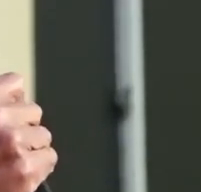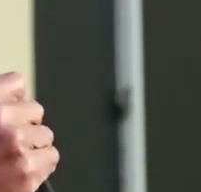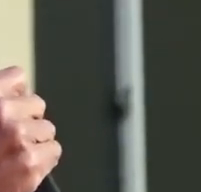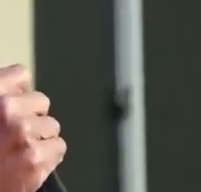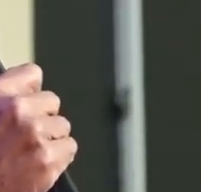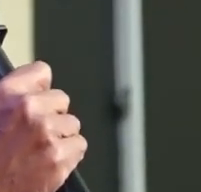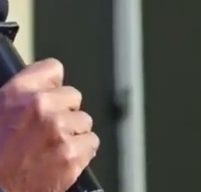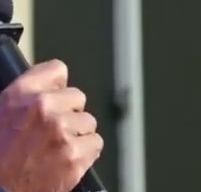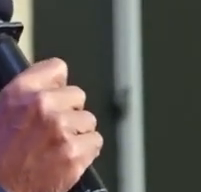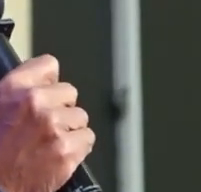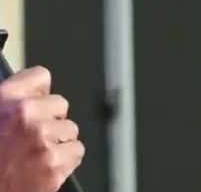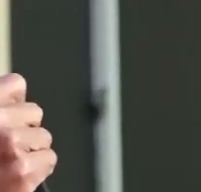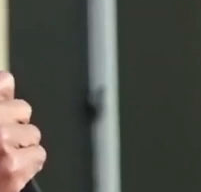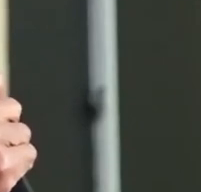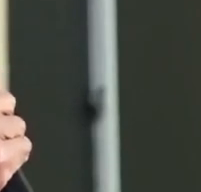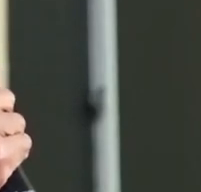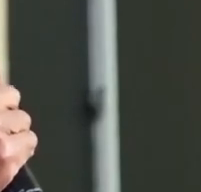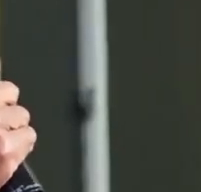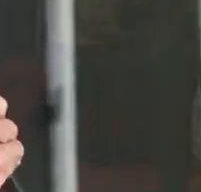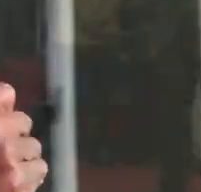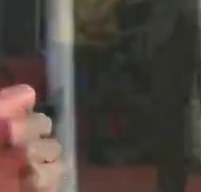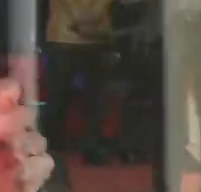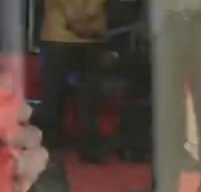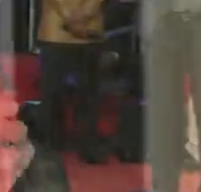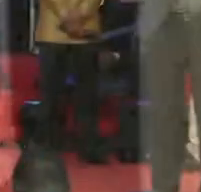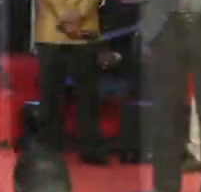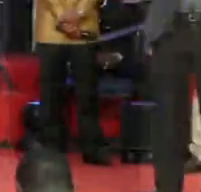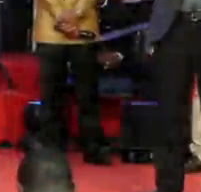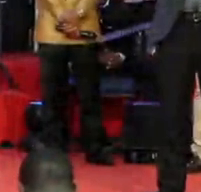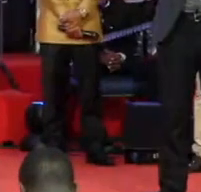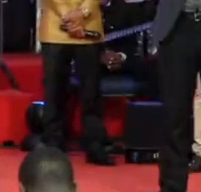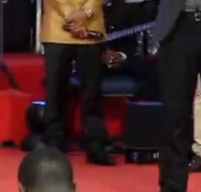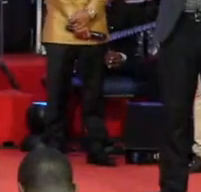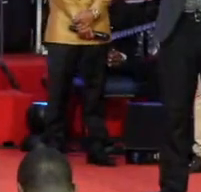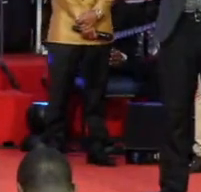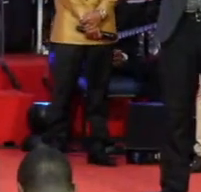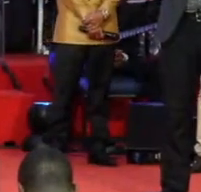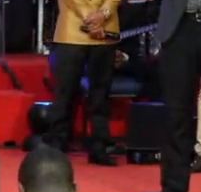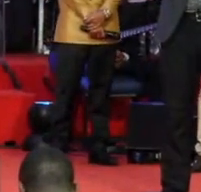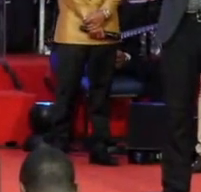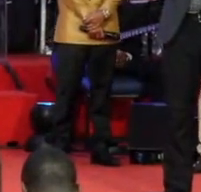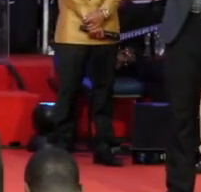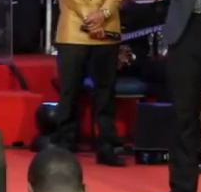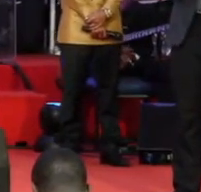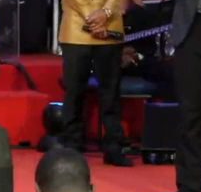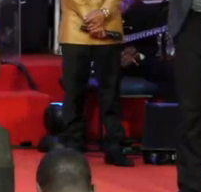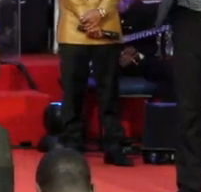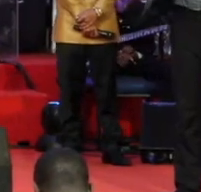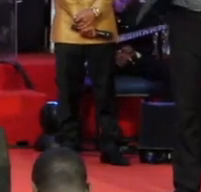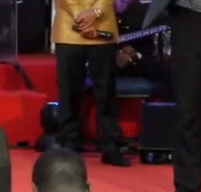na ile ambayo tumelenga. We want to give according to our ability. Tunataka tutoe kulingana na uwezo. May it please you, Heavenly Father,